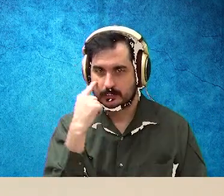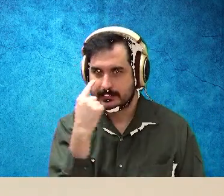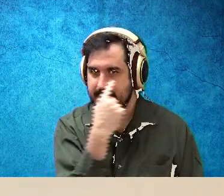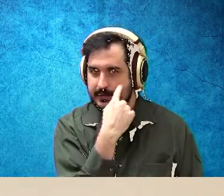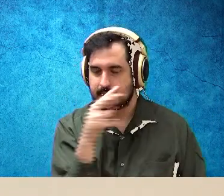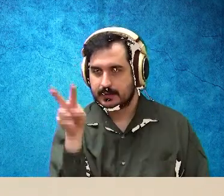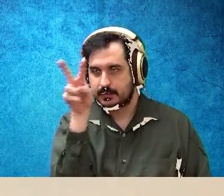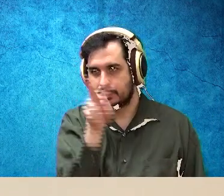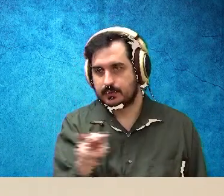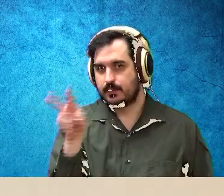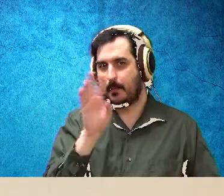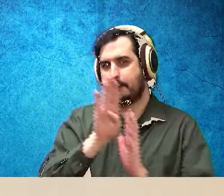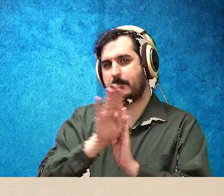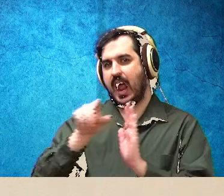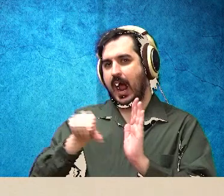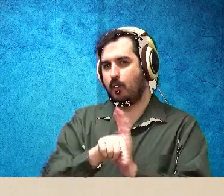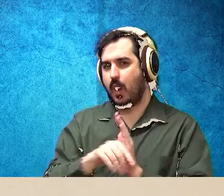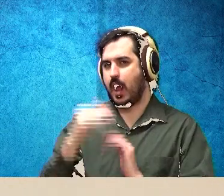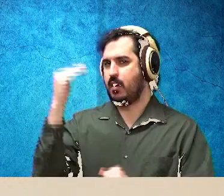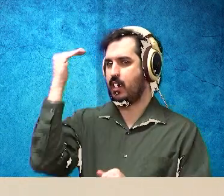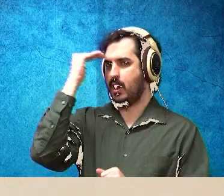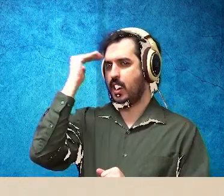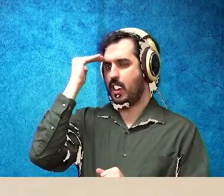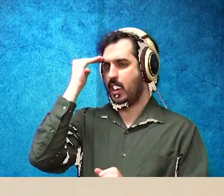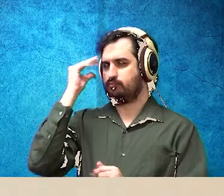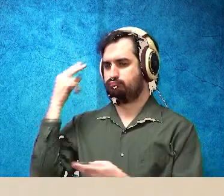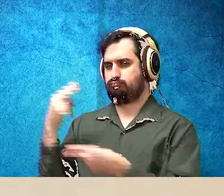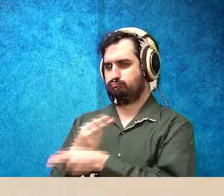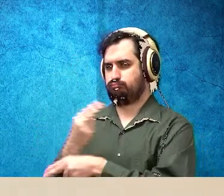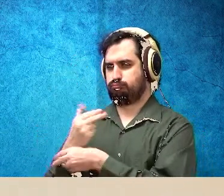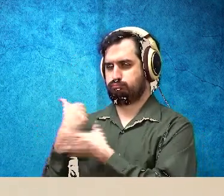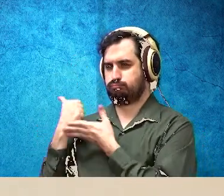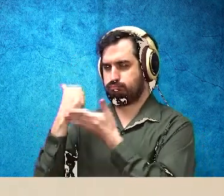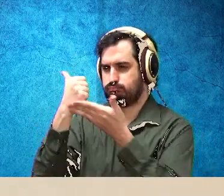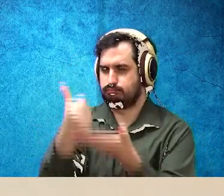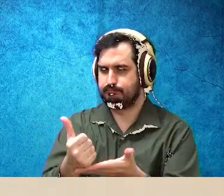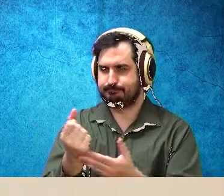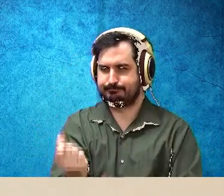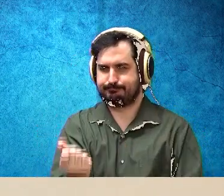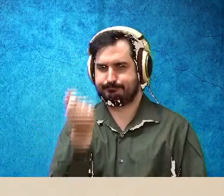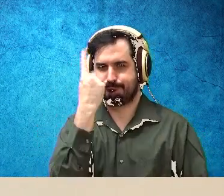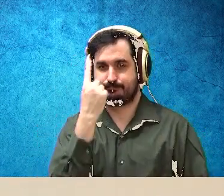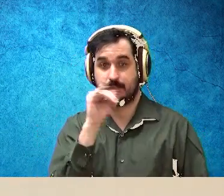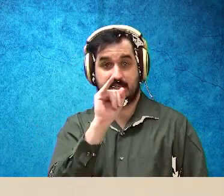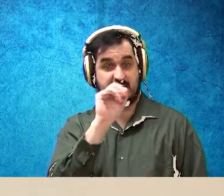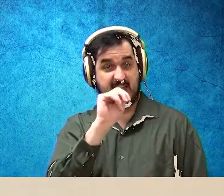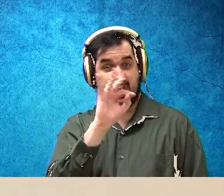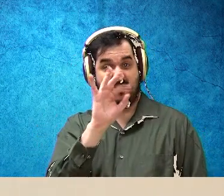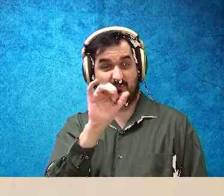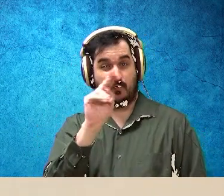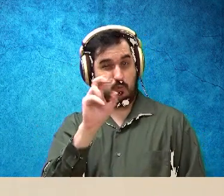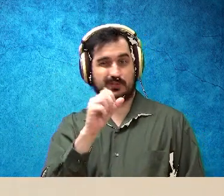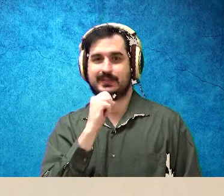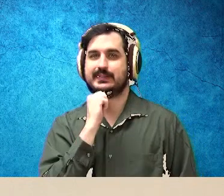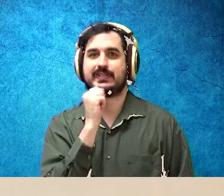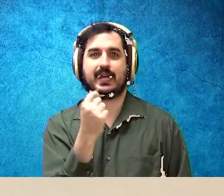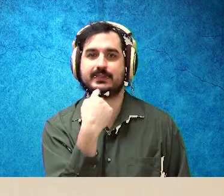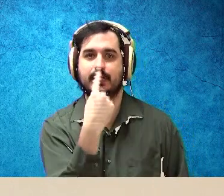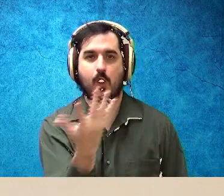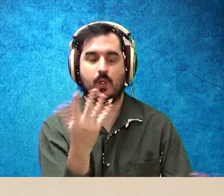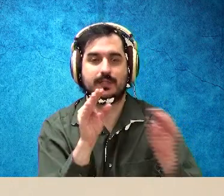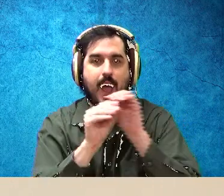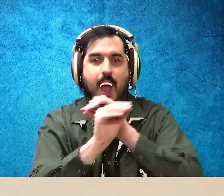your background knowledge, you make a conclusion. What it's not, an inference is not saying what is obvious or easily